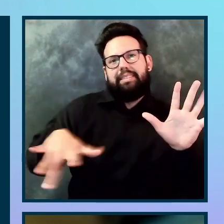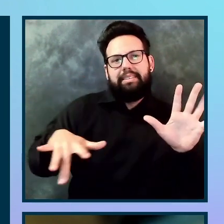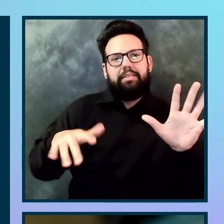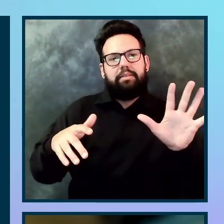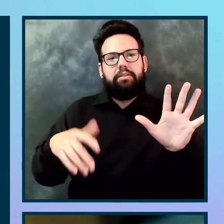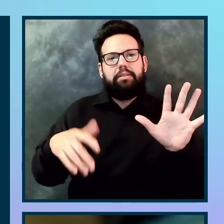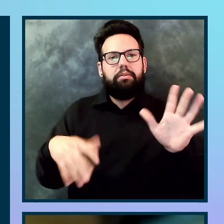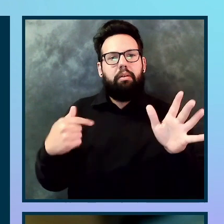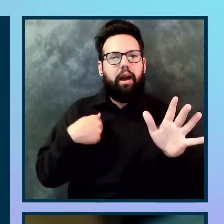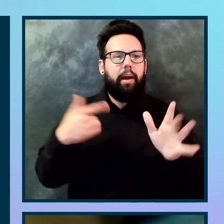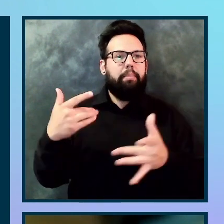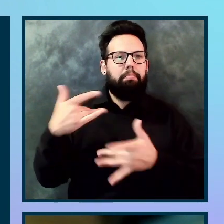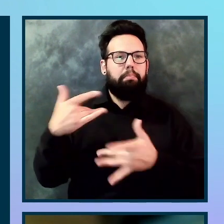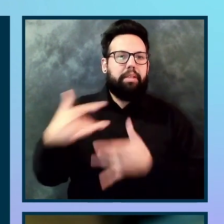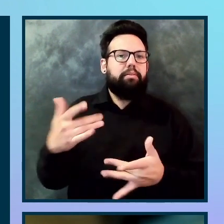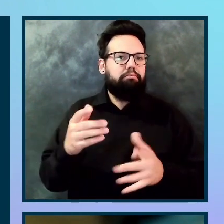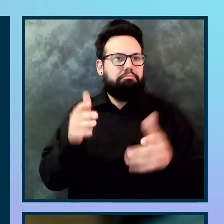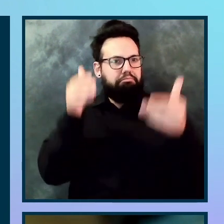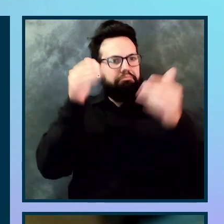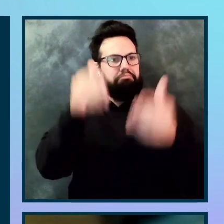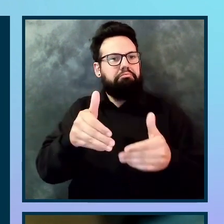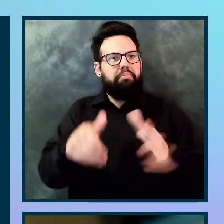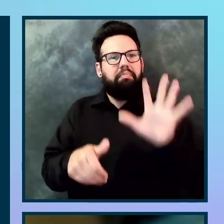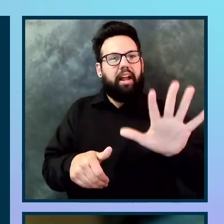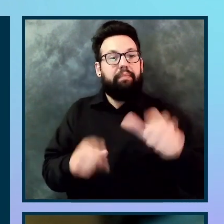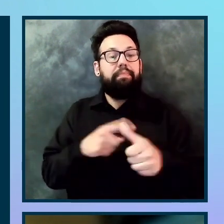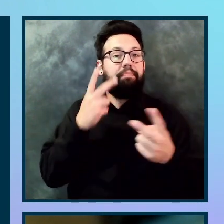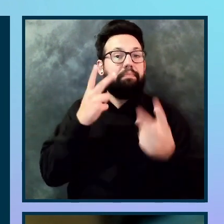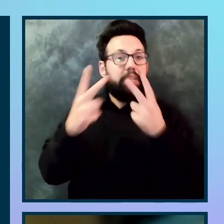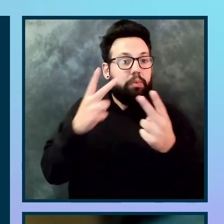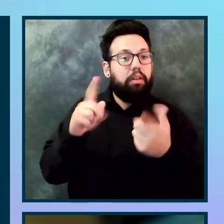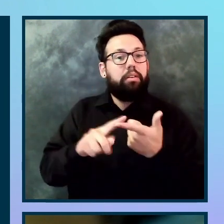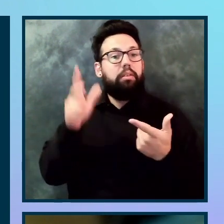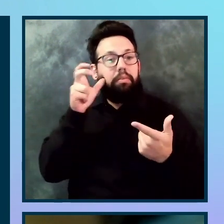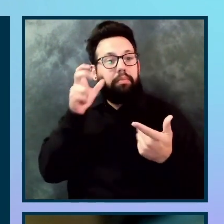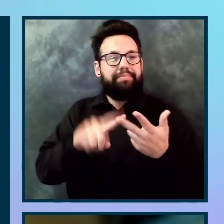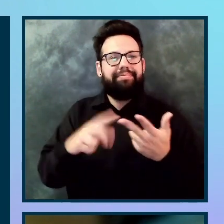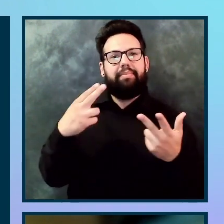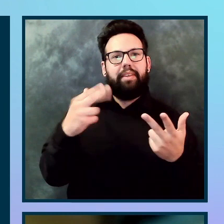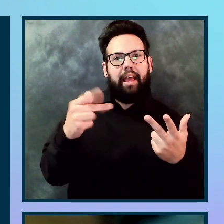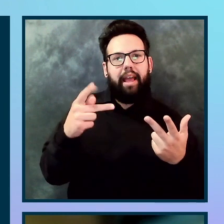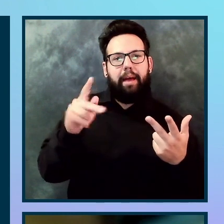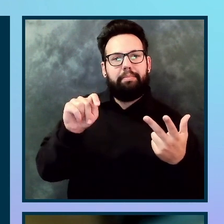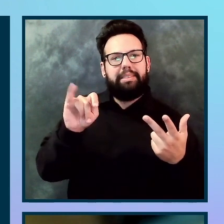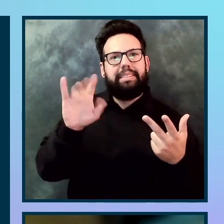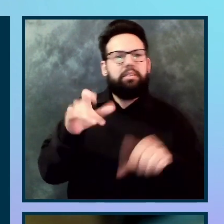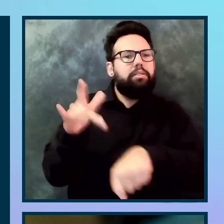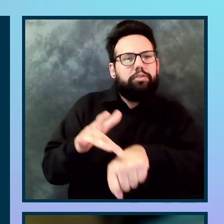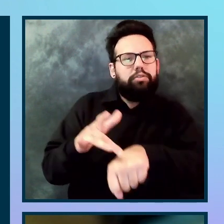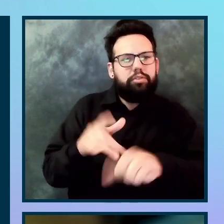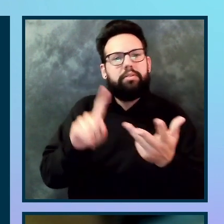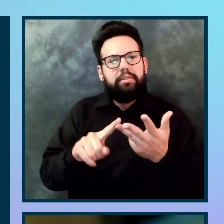visual, oral or hearing, haptics or touch, scent, taste,